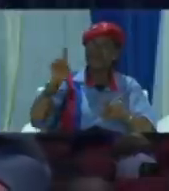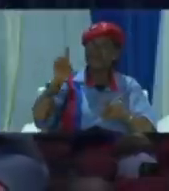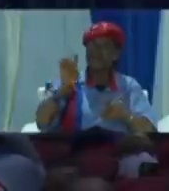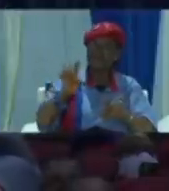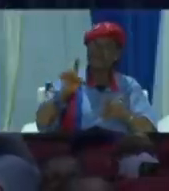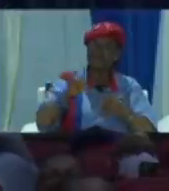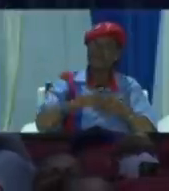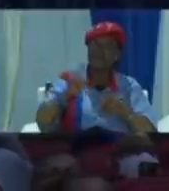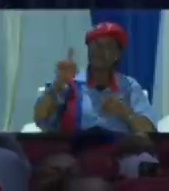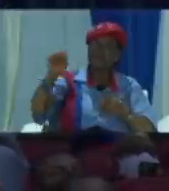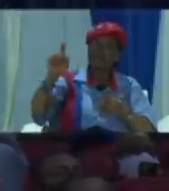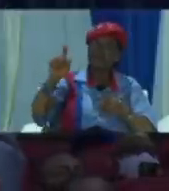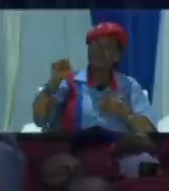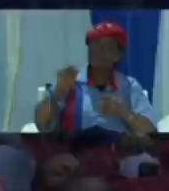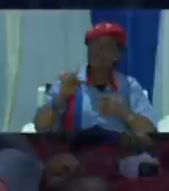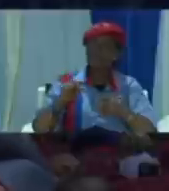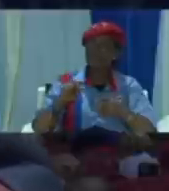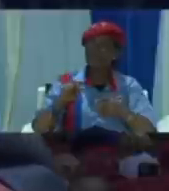20,